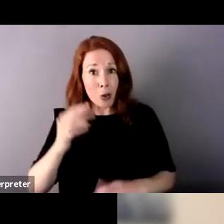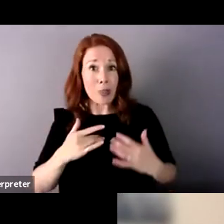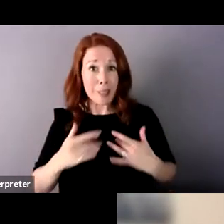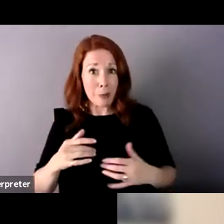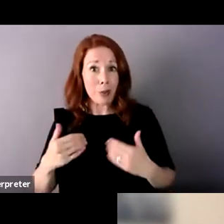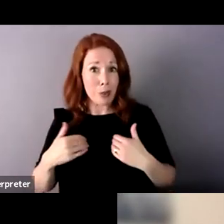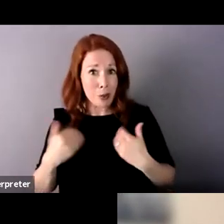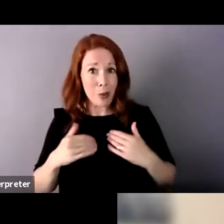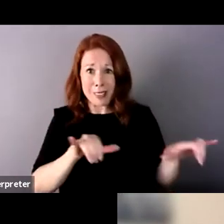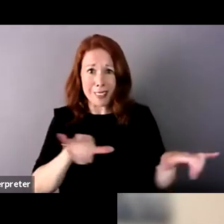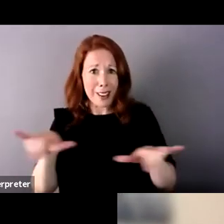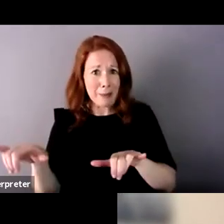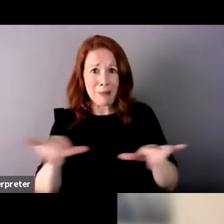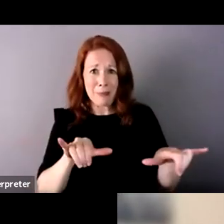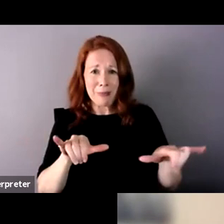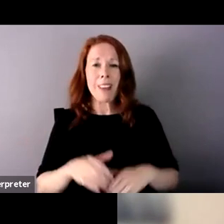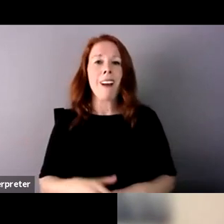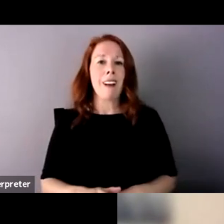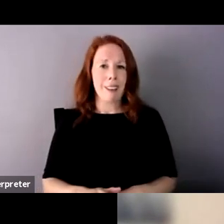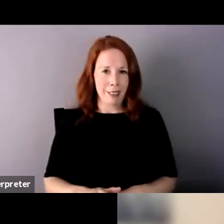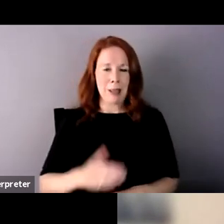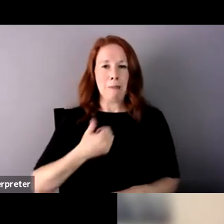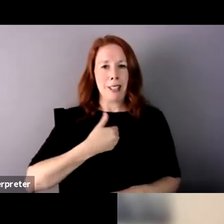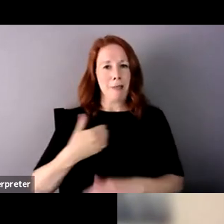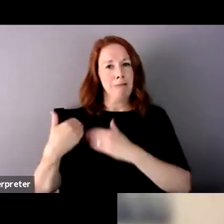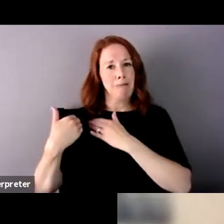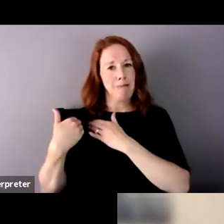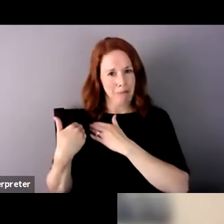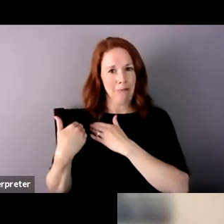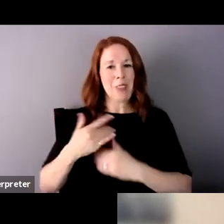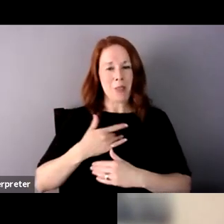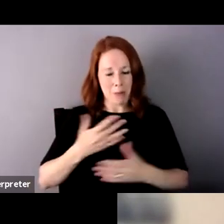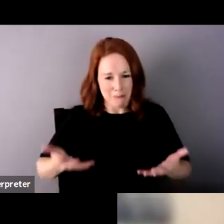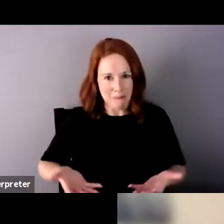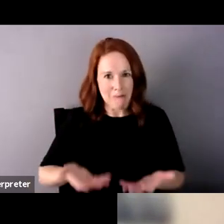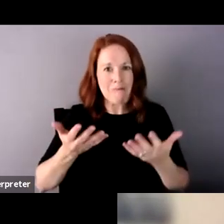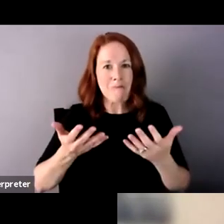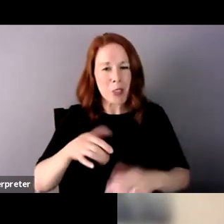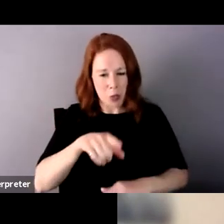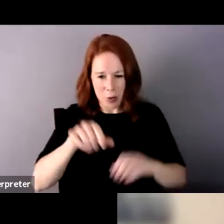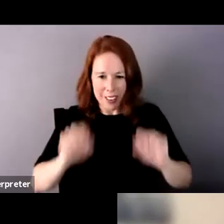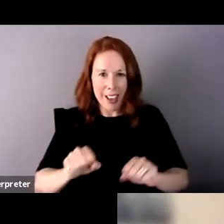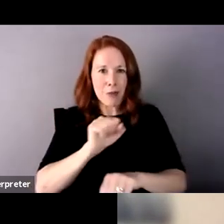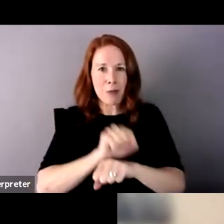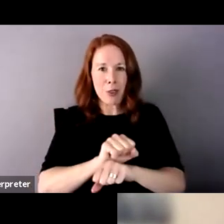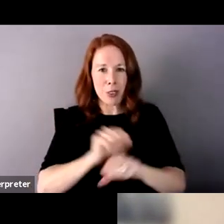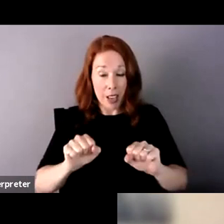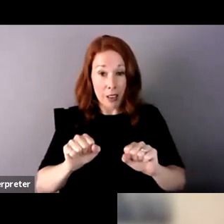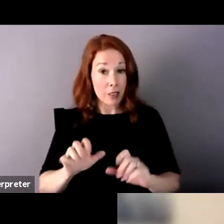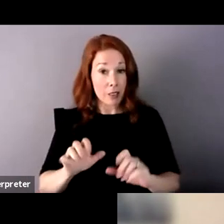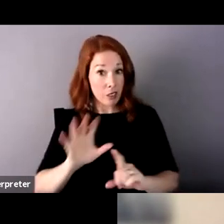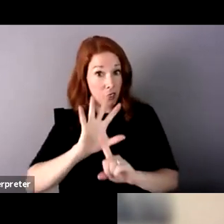know, that's where my responsibility comes in, I feel, is that in terms of, you know, could that culture change,